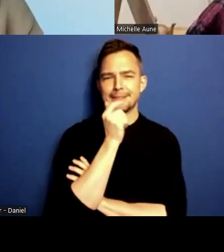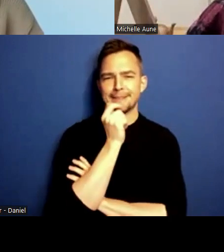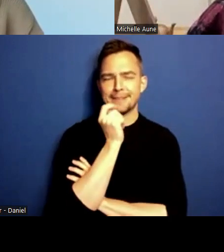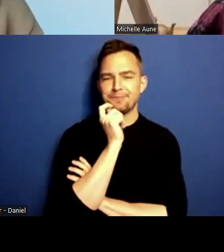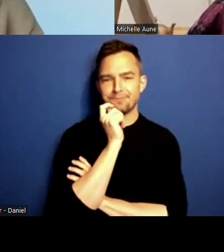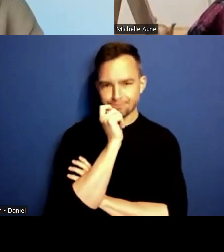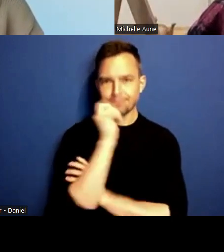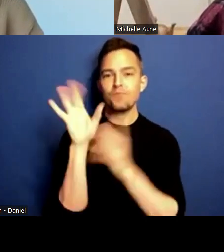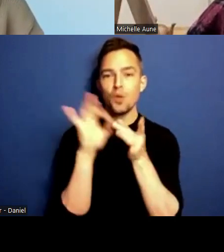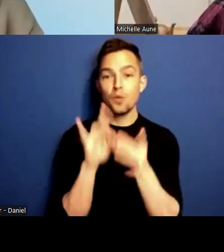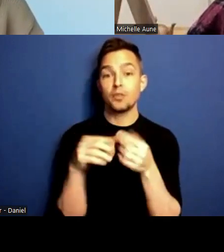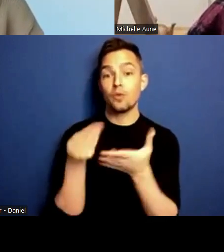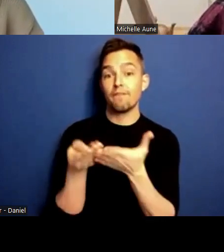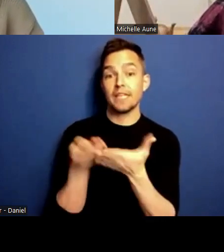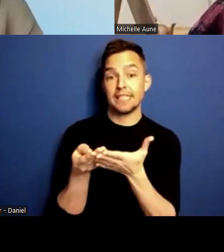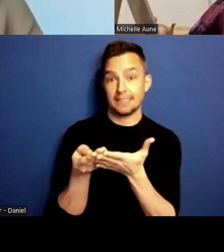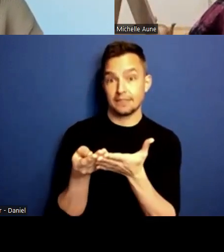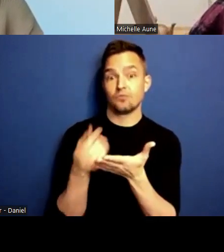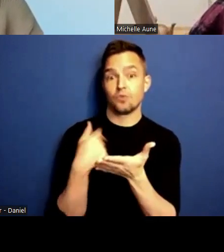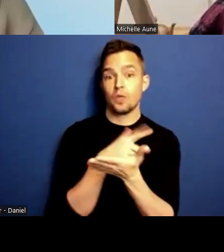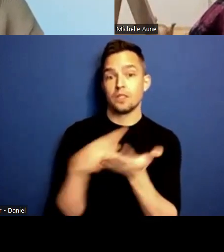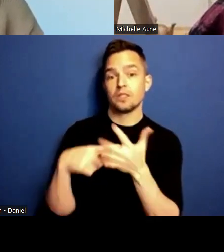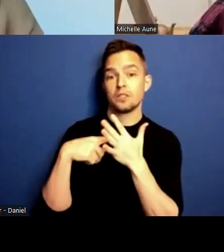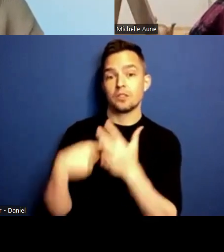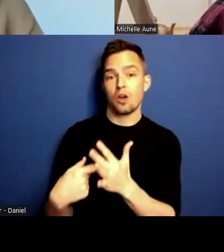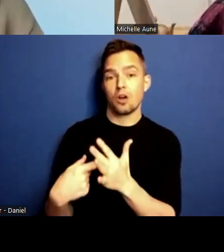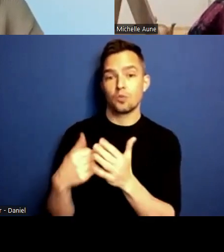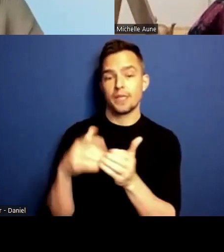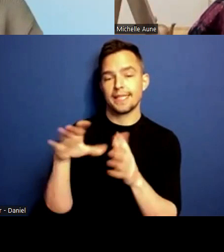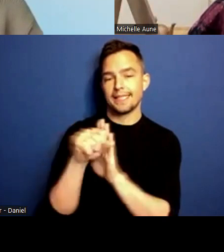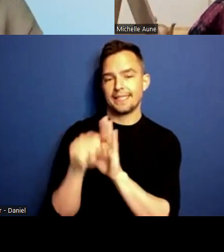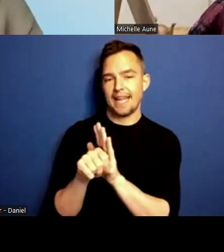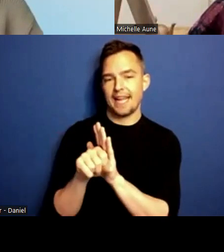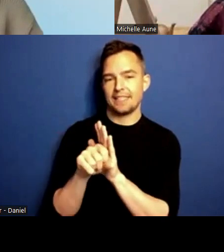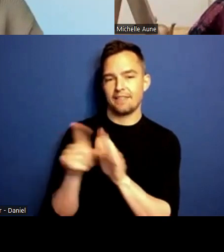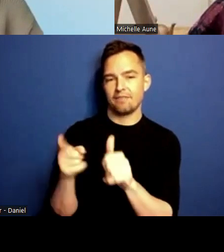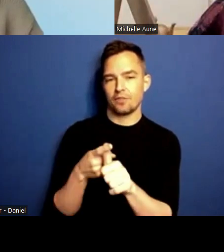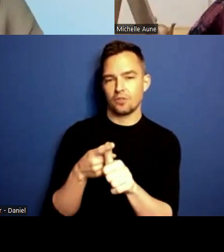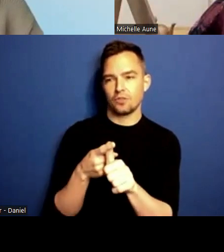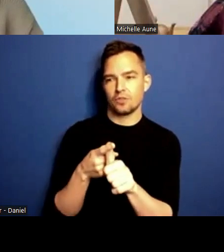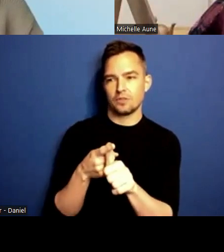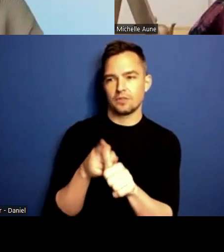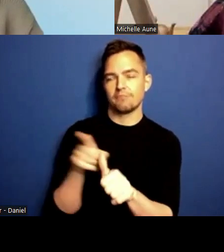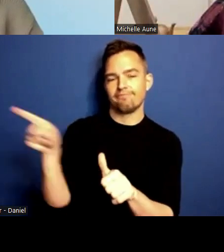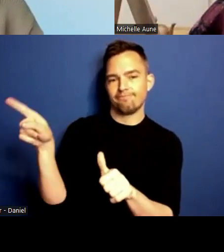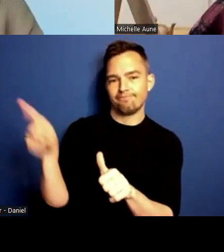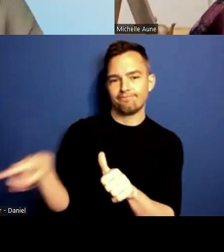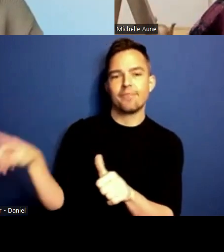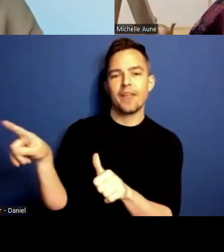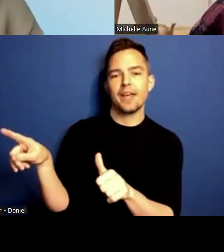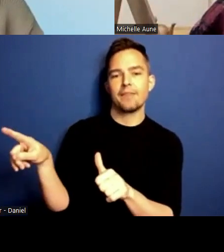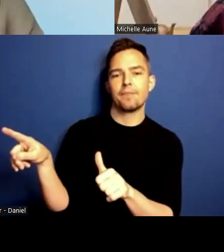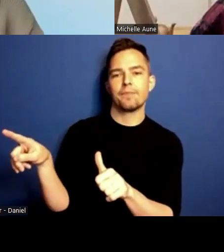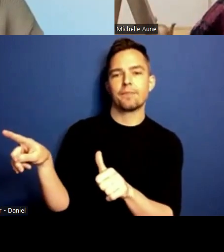As far as the funding, we started with the state. They had,